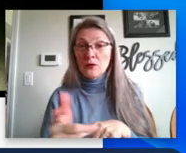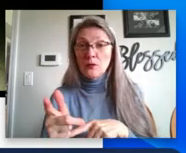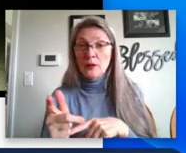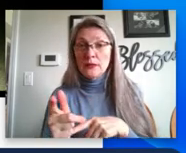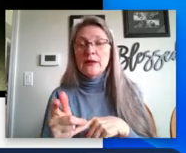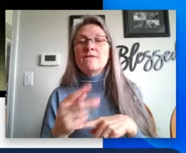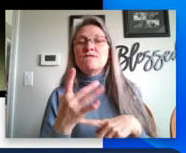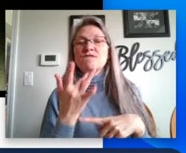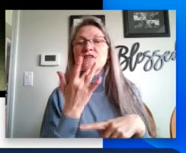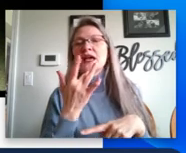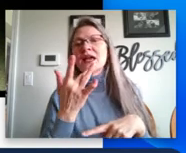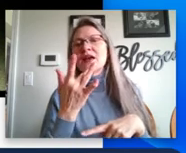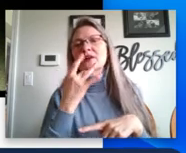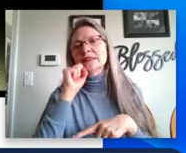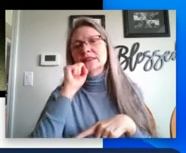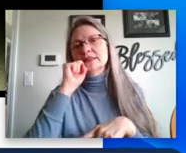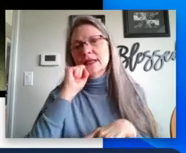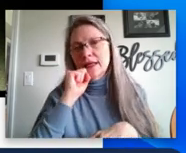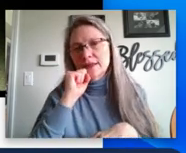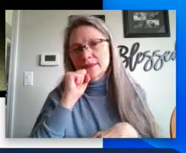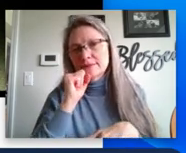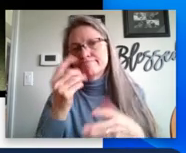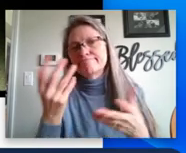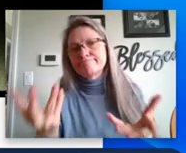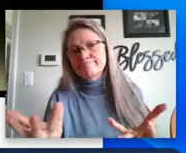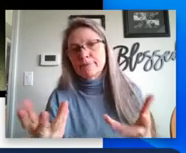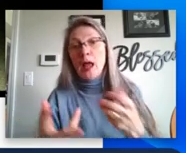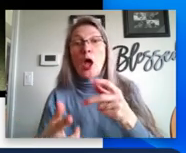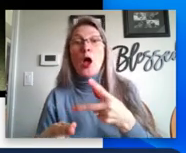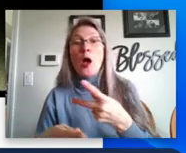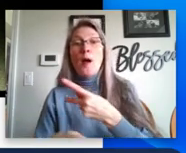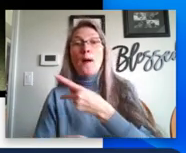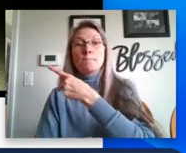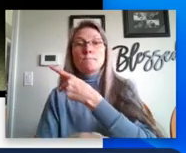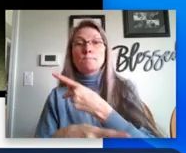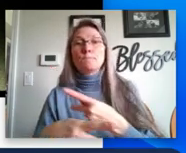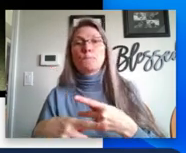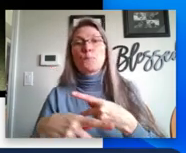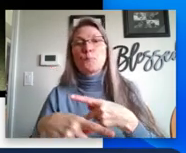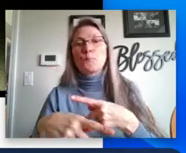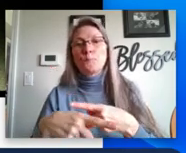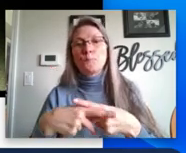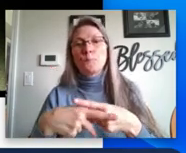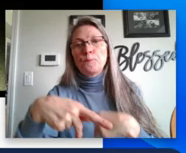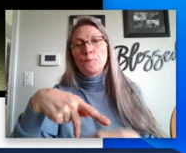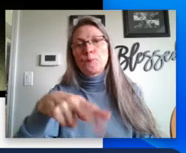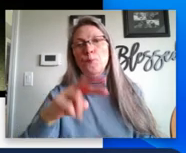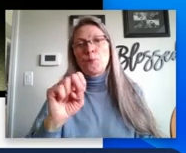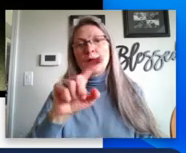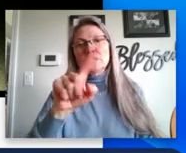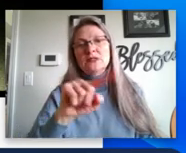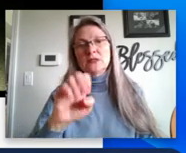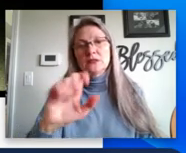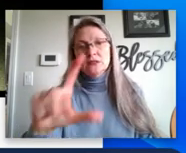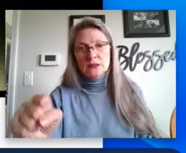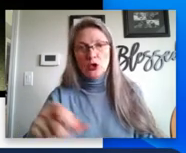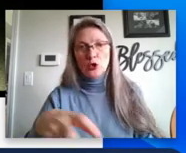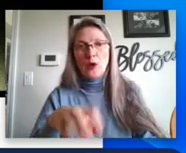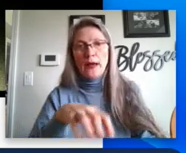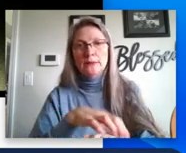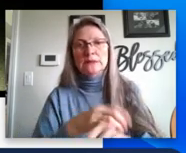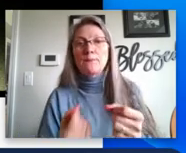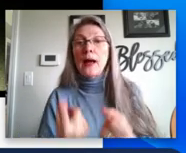favorite snack. They could choose from pretzels, grapes, popcorn, and apples. Okay, so off